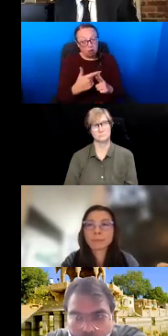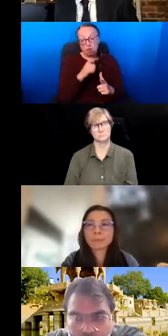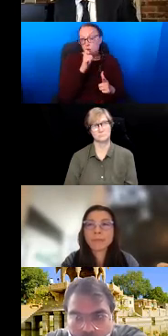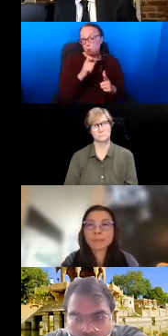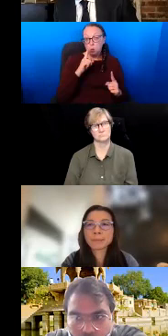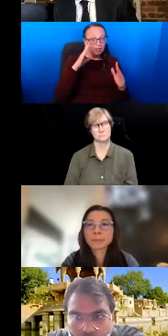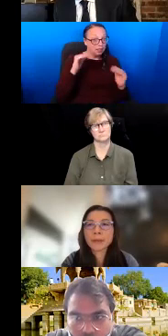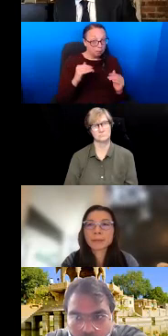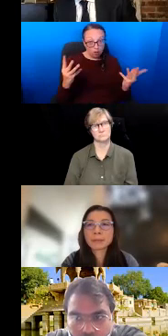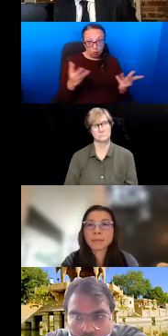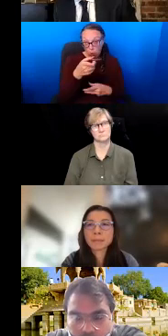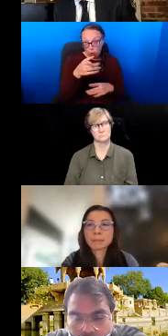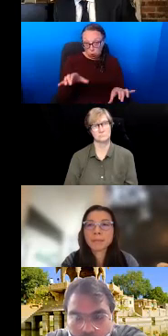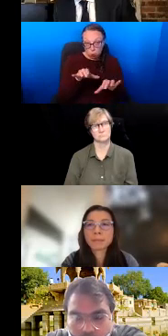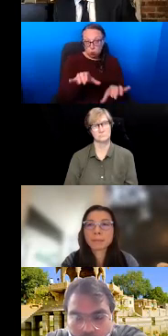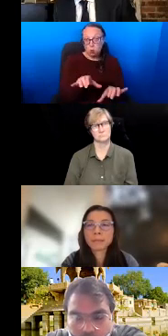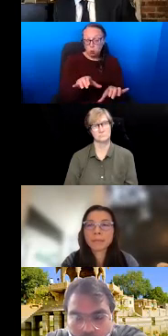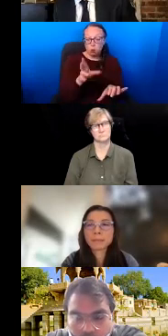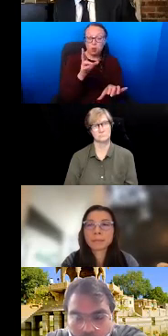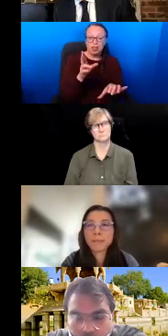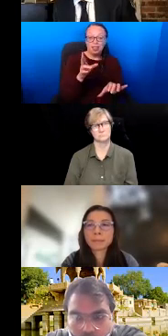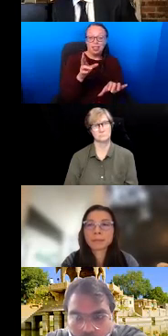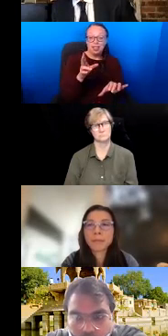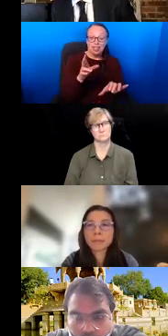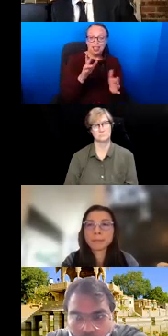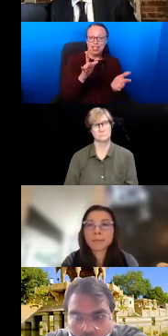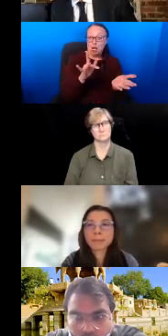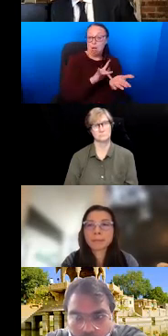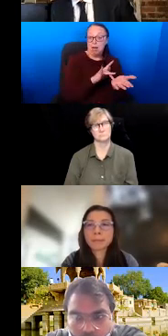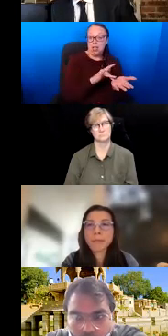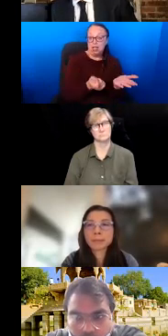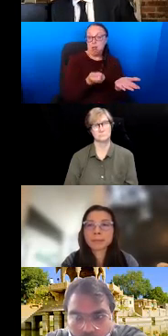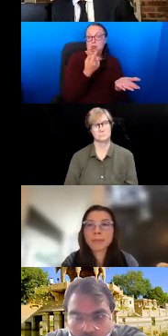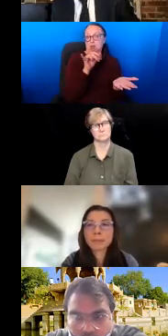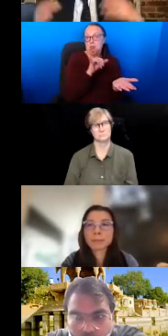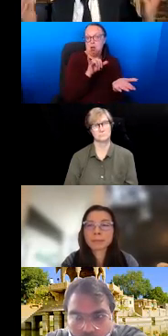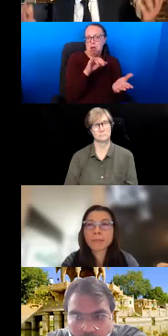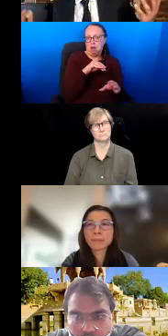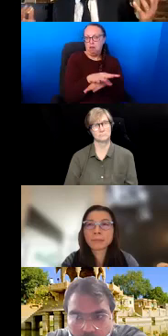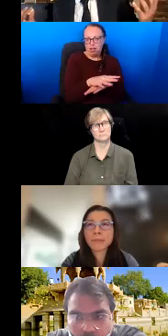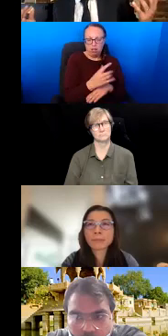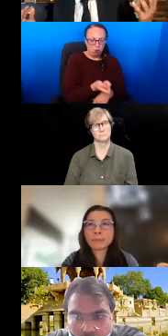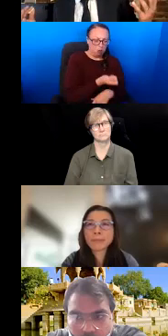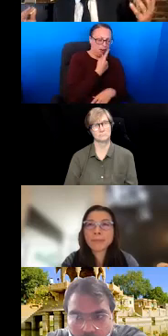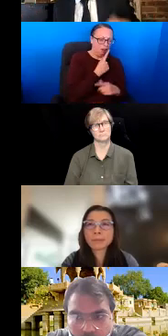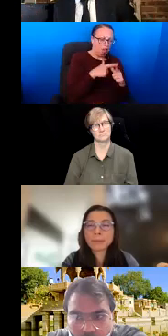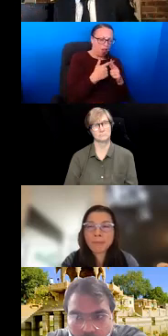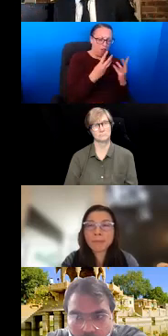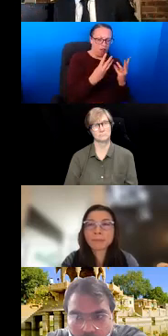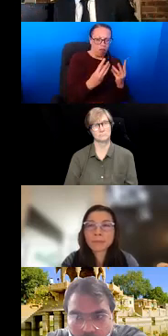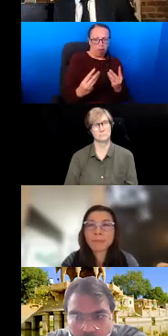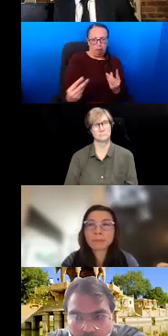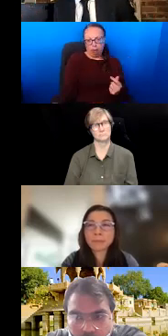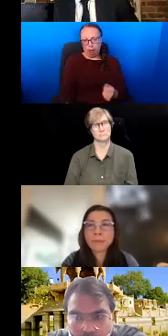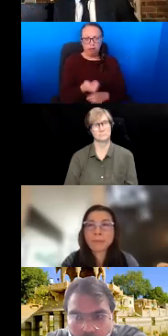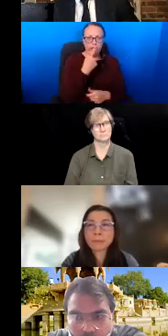that what you would see is a kind of medicine-like effect where it sort of wears off after a period of time. You would